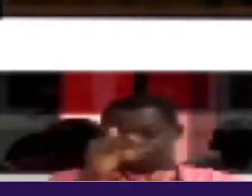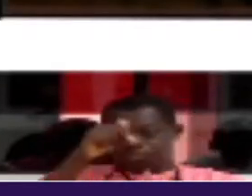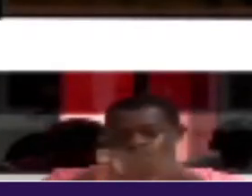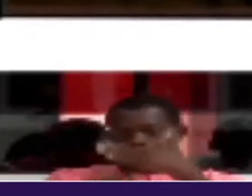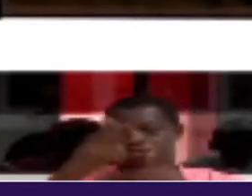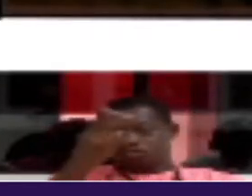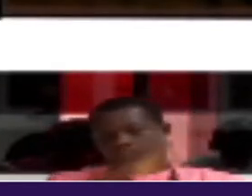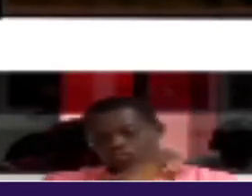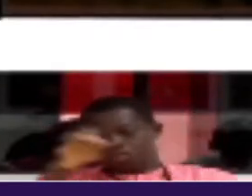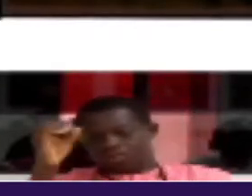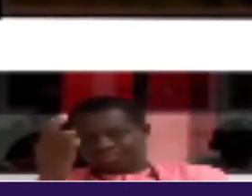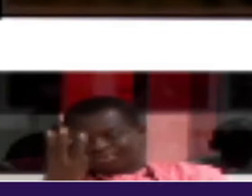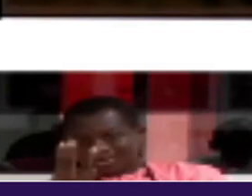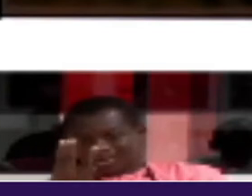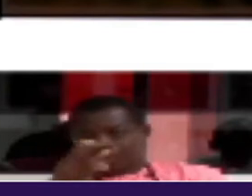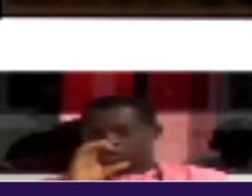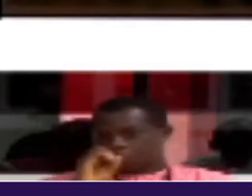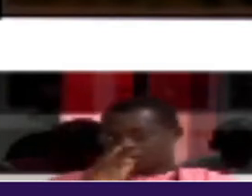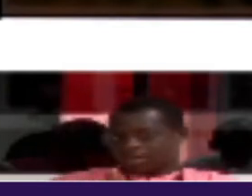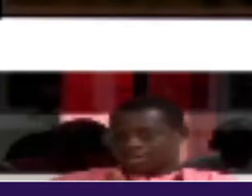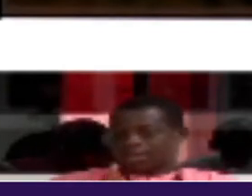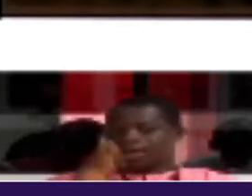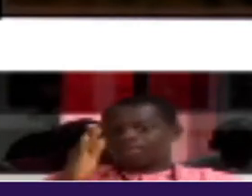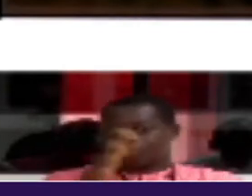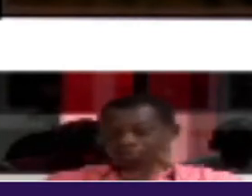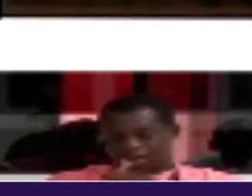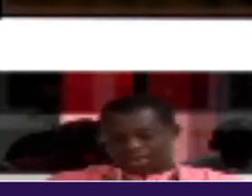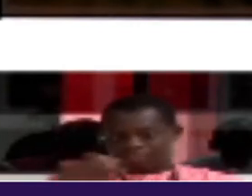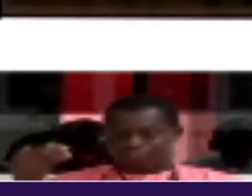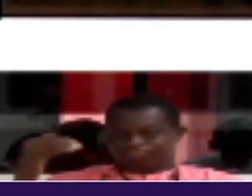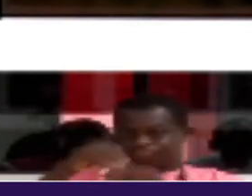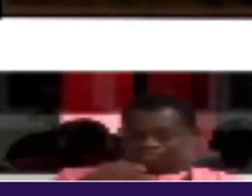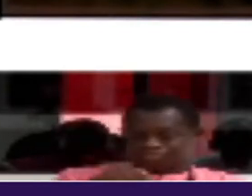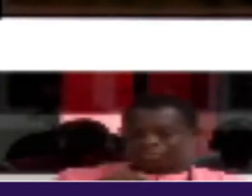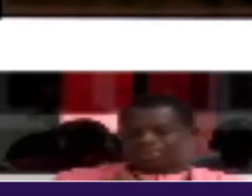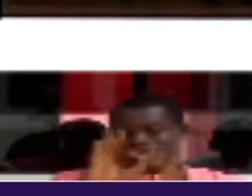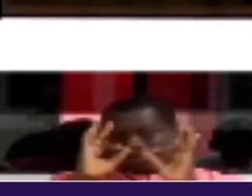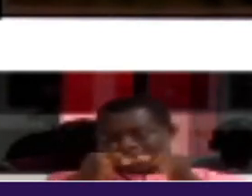2003? Okay, before I come to that, I would like to explain this part. When I was at the